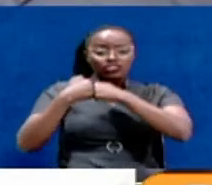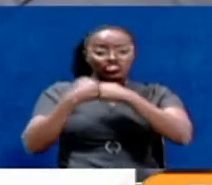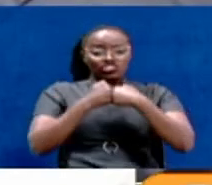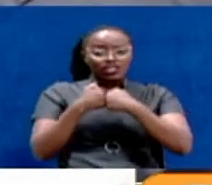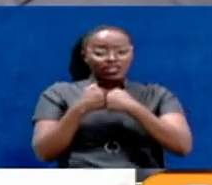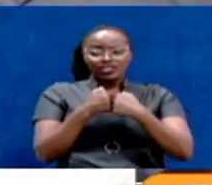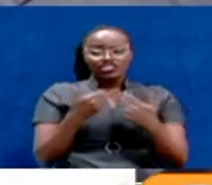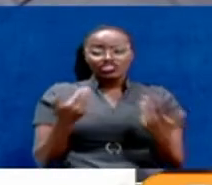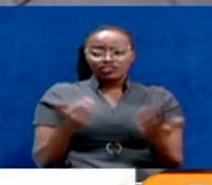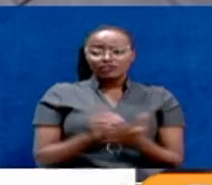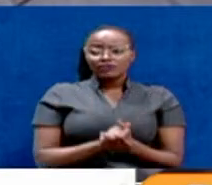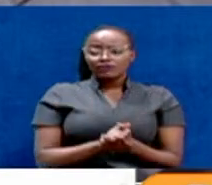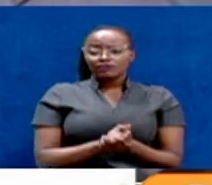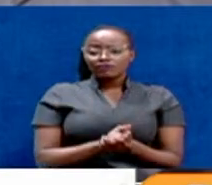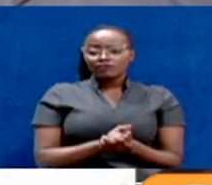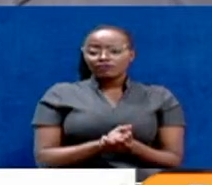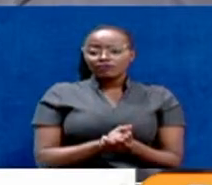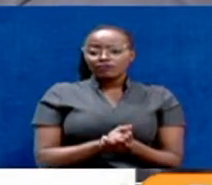challenges.